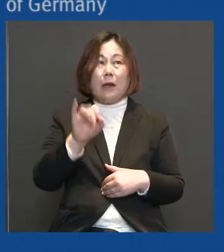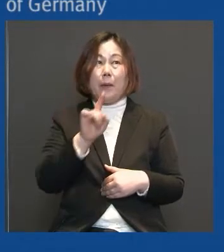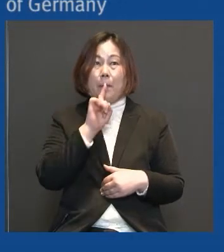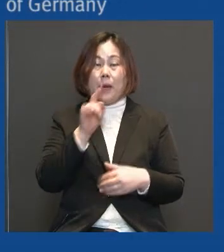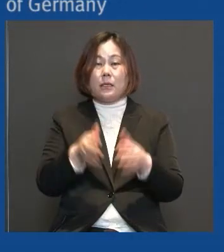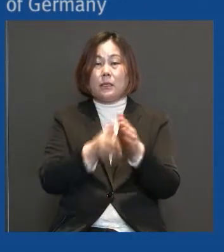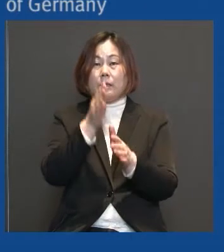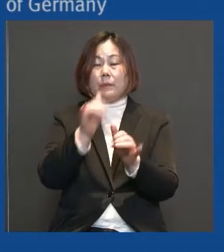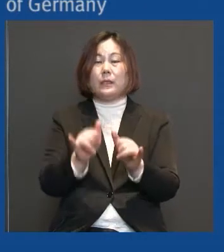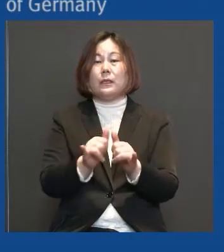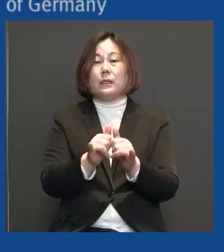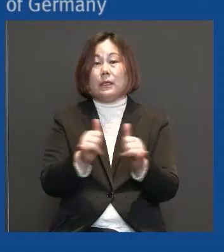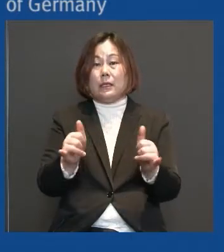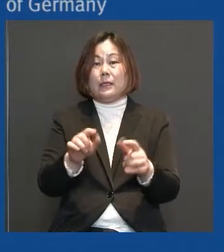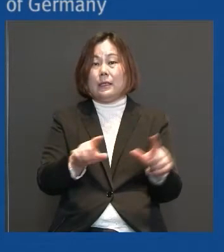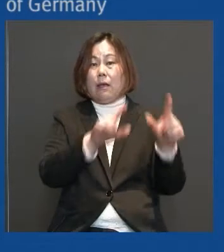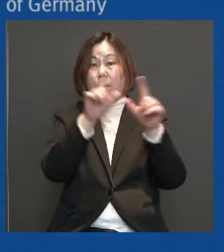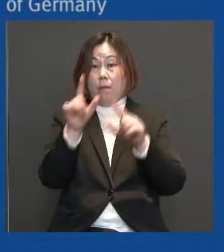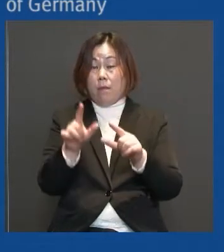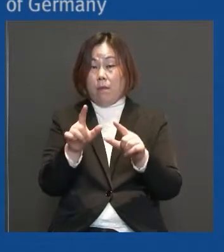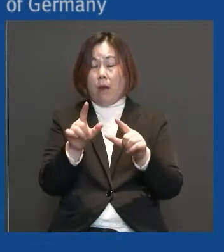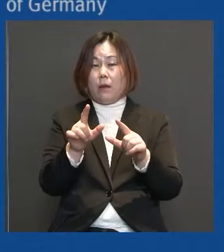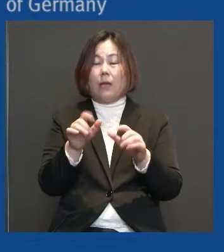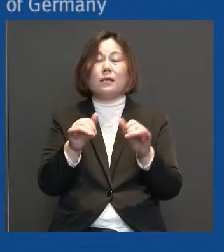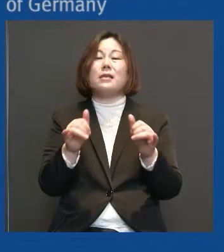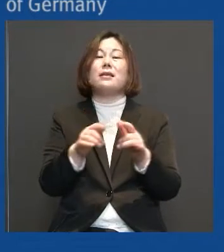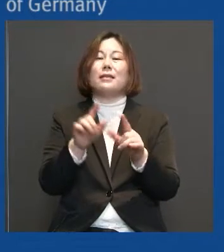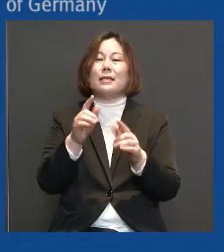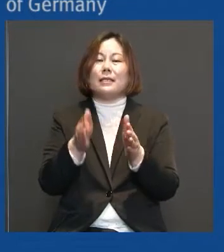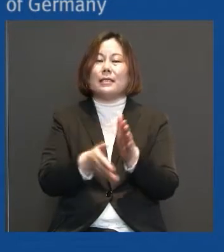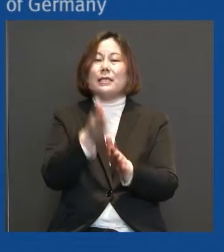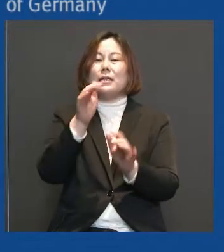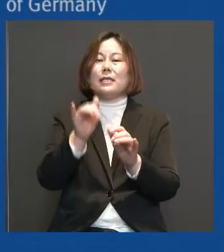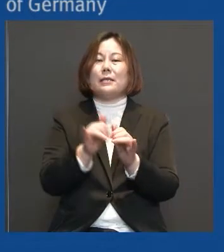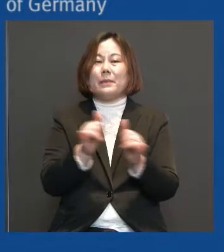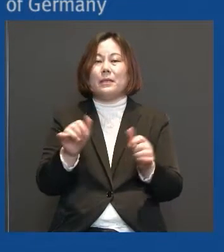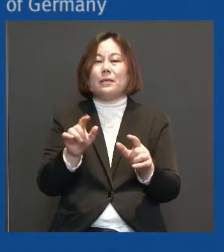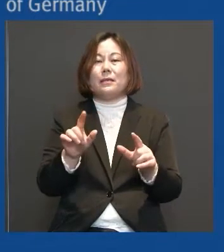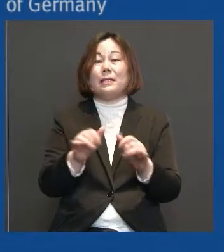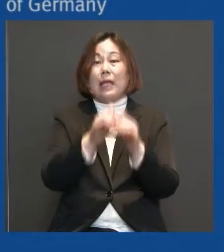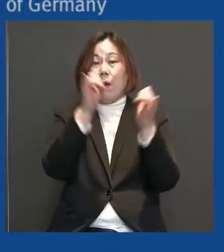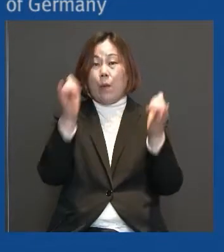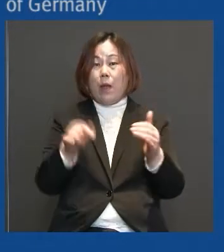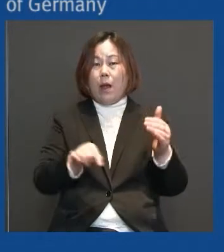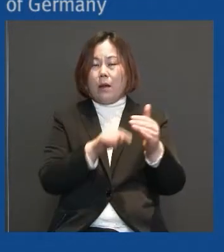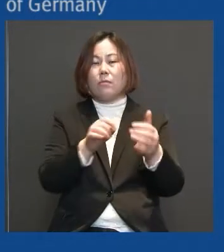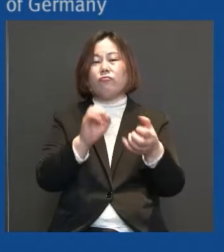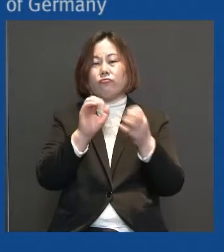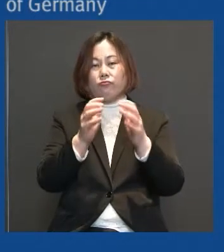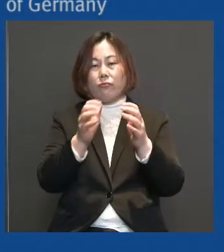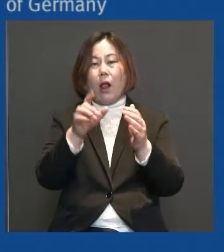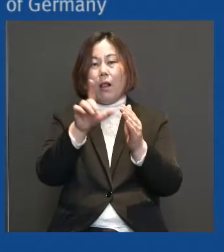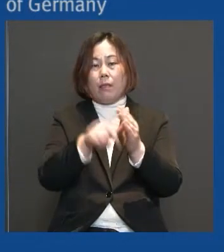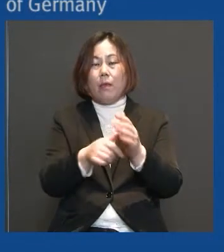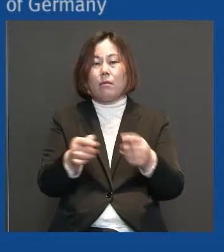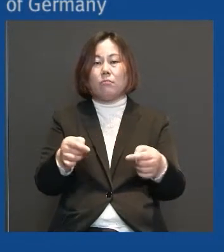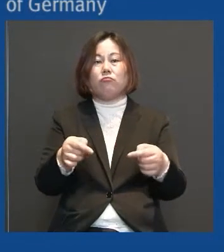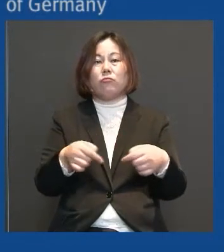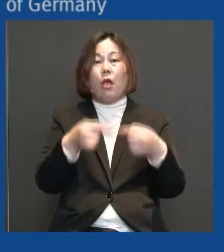can be done to include or to increase the social cohesion and to include older persons